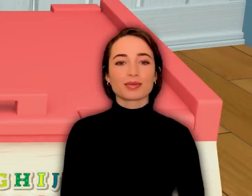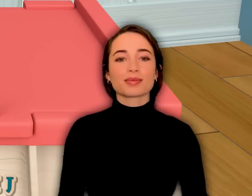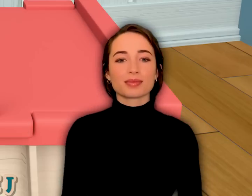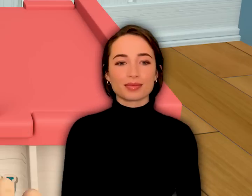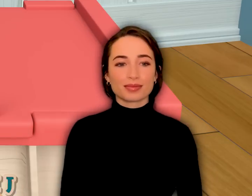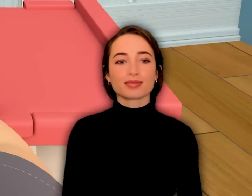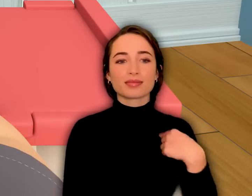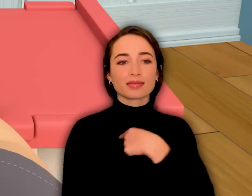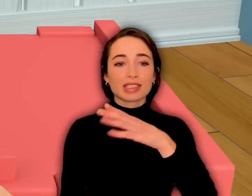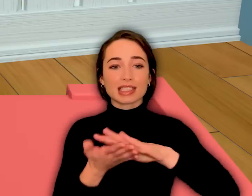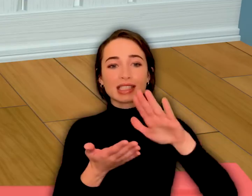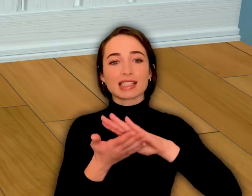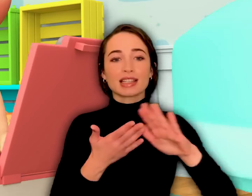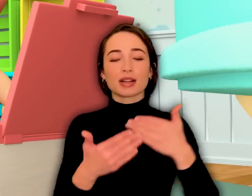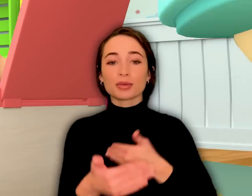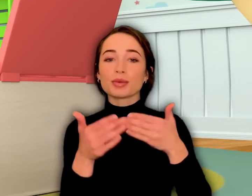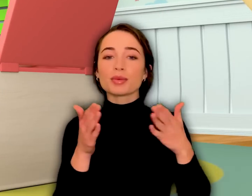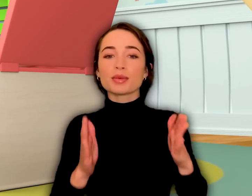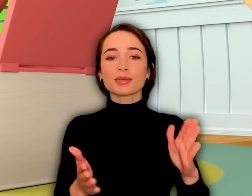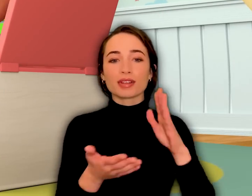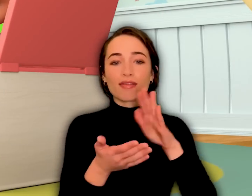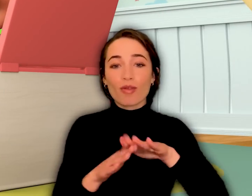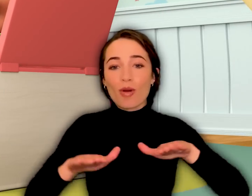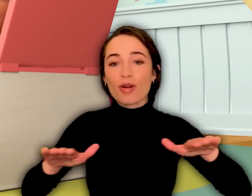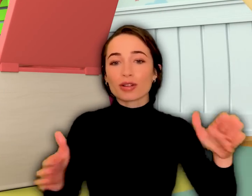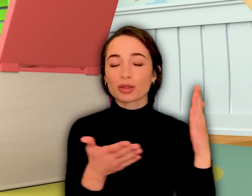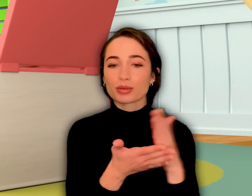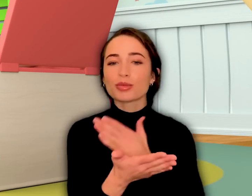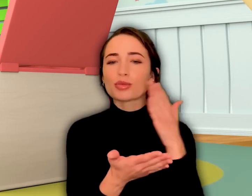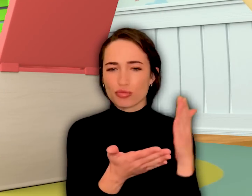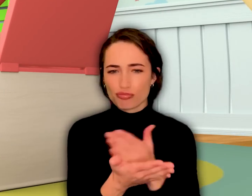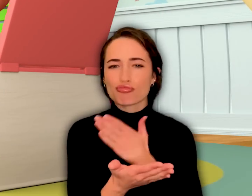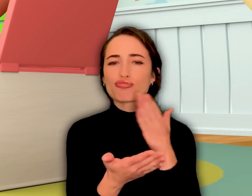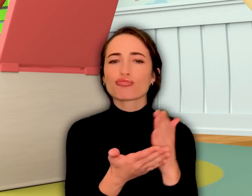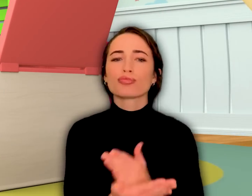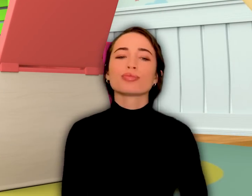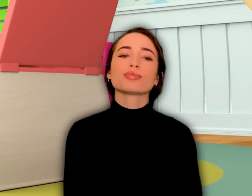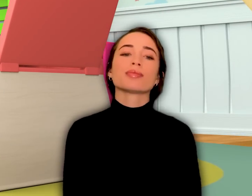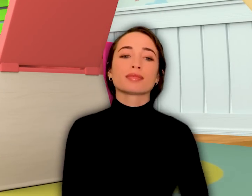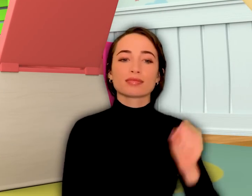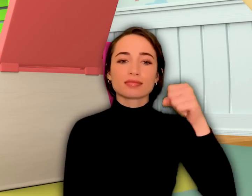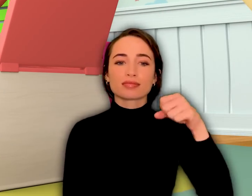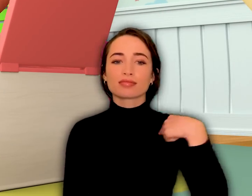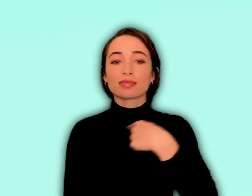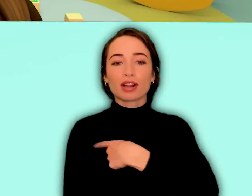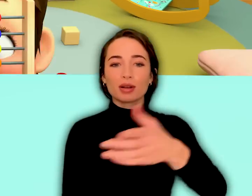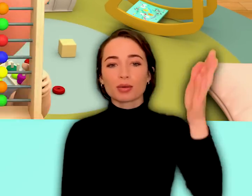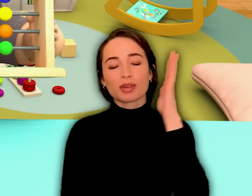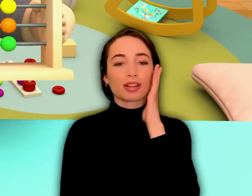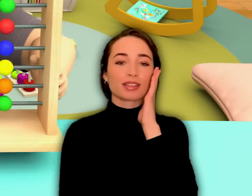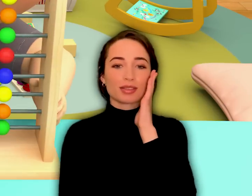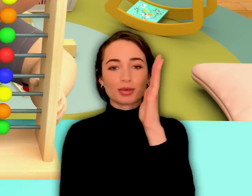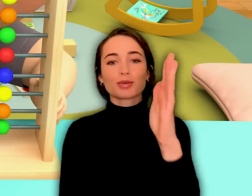through we'll clean our room the floors will broom yes that's